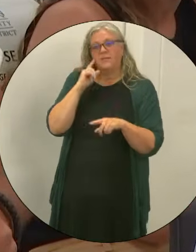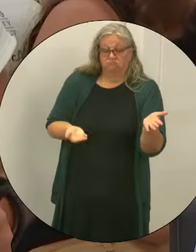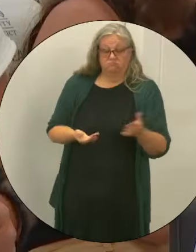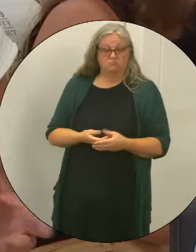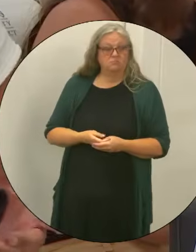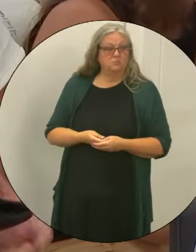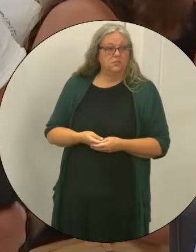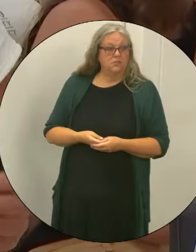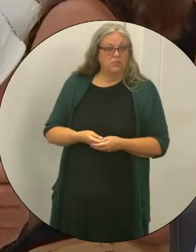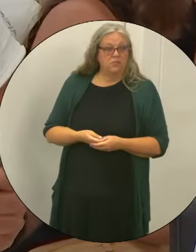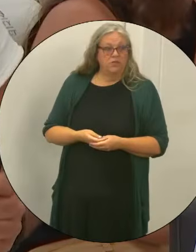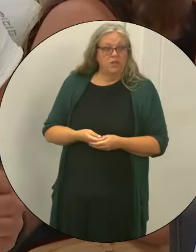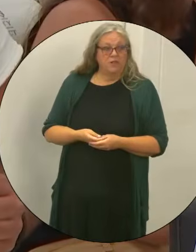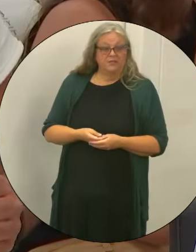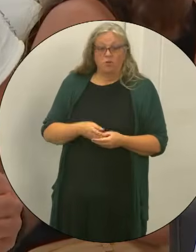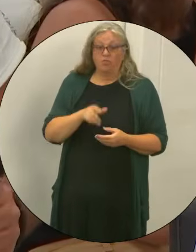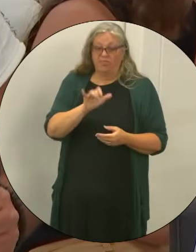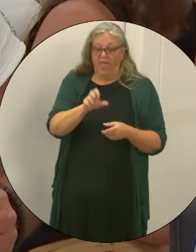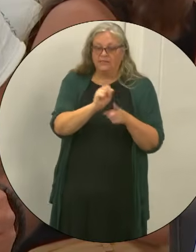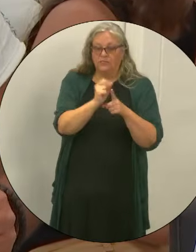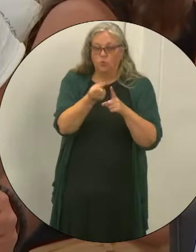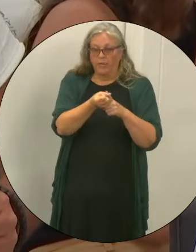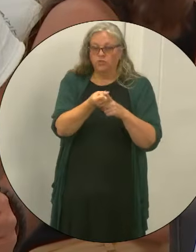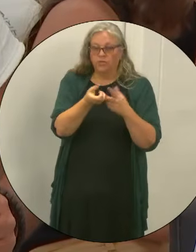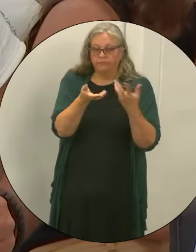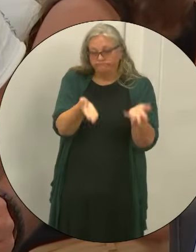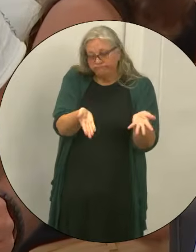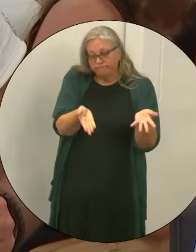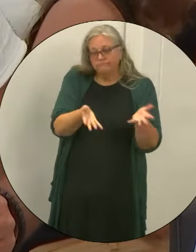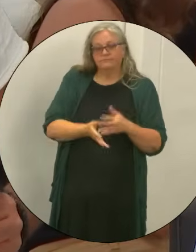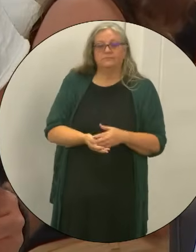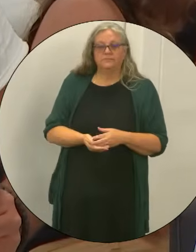witness sheet. So there's that situation. With